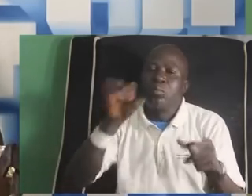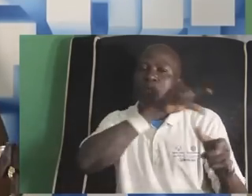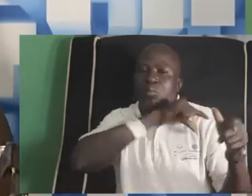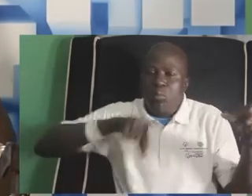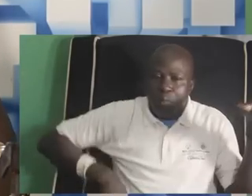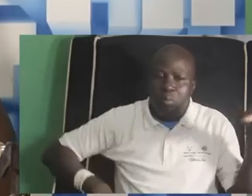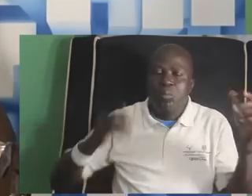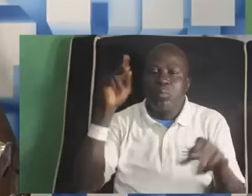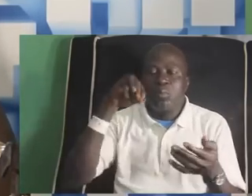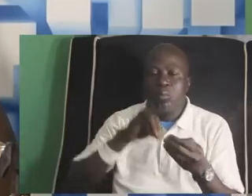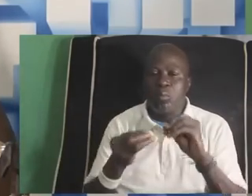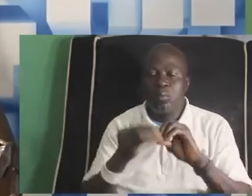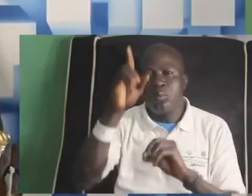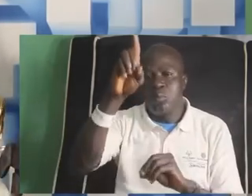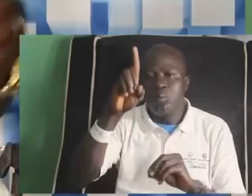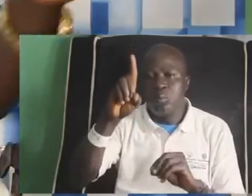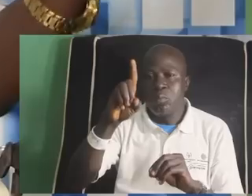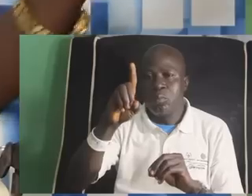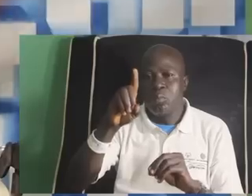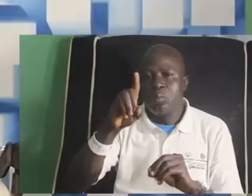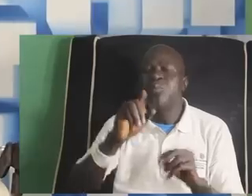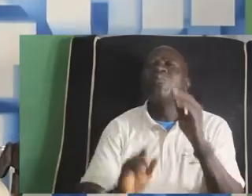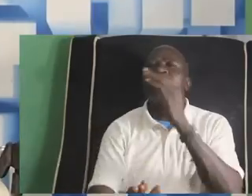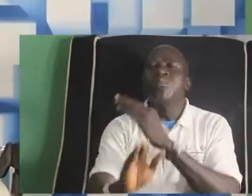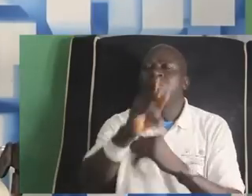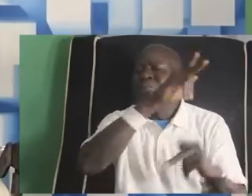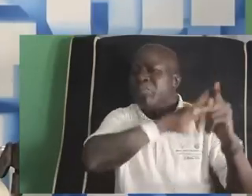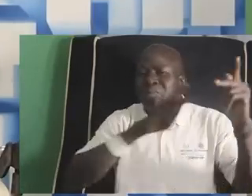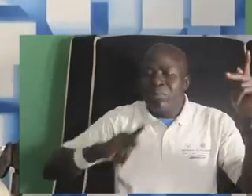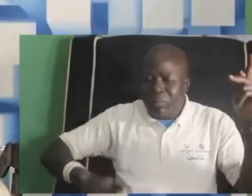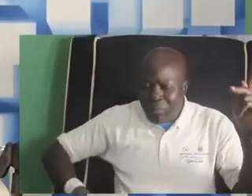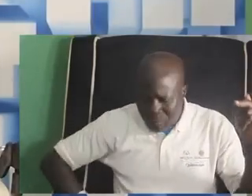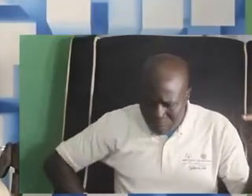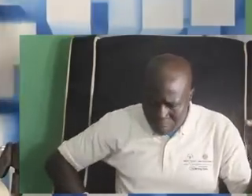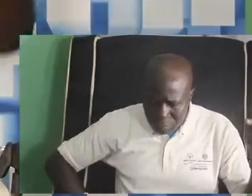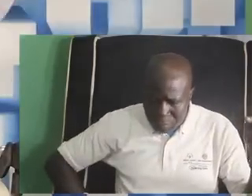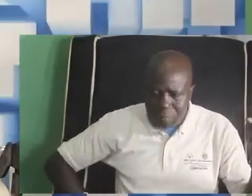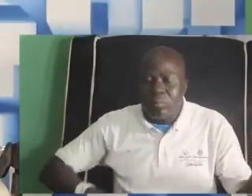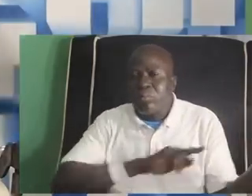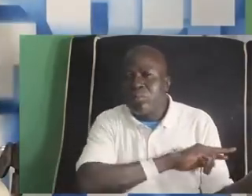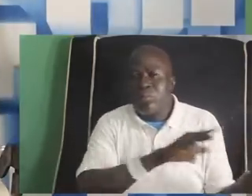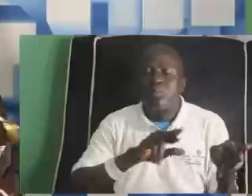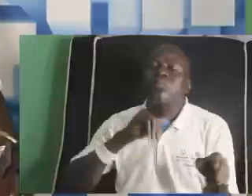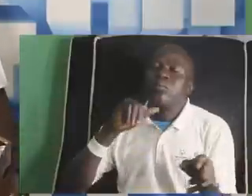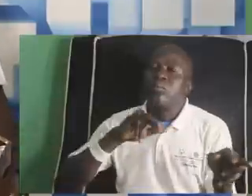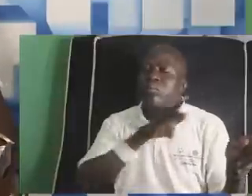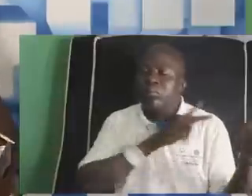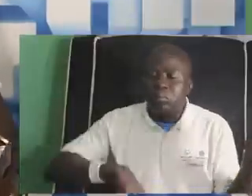what will follow? In the name of Jesus. In the mighty name of Jesus. Power of mercy.